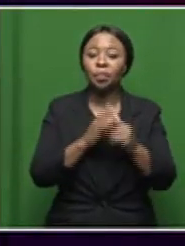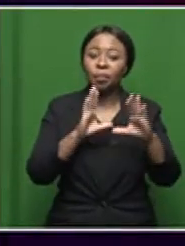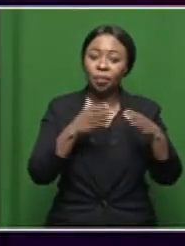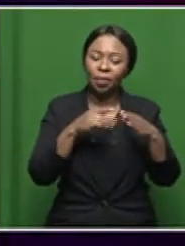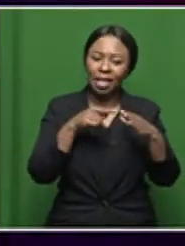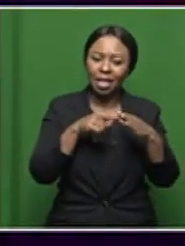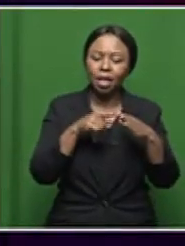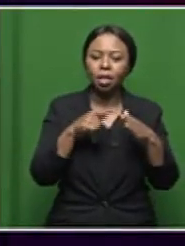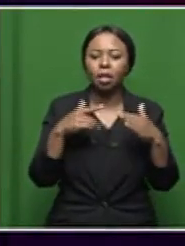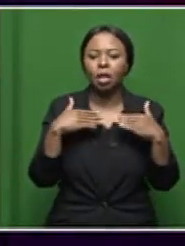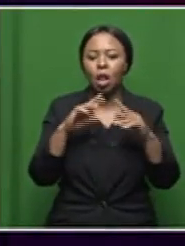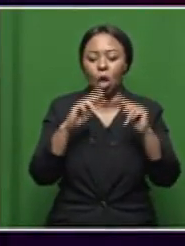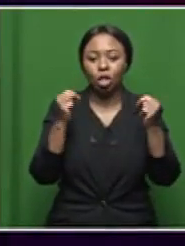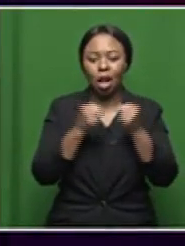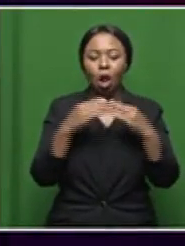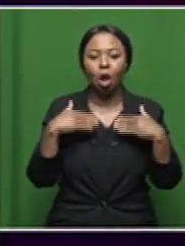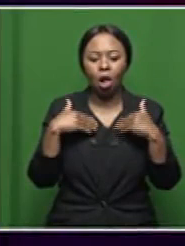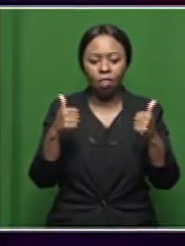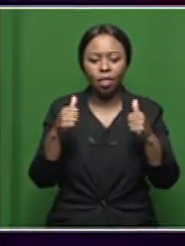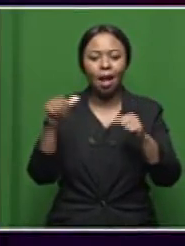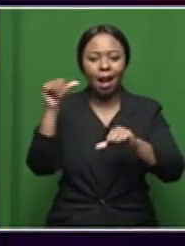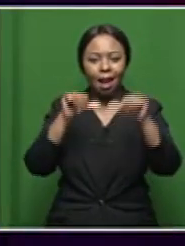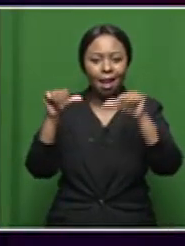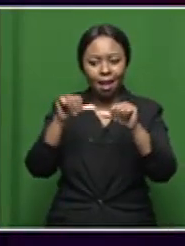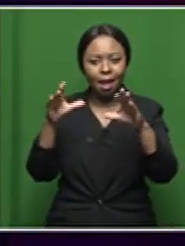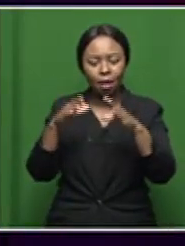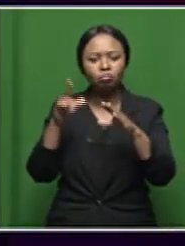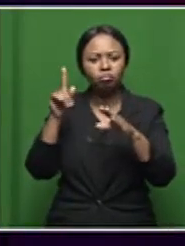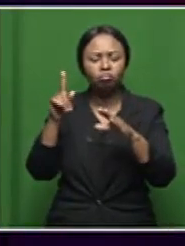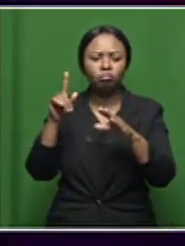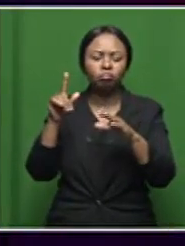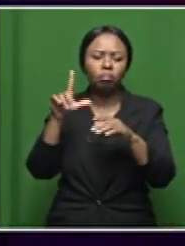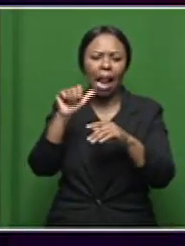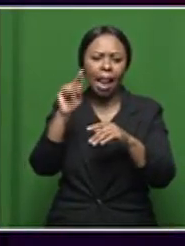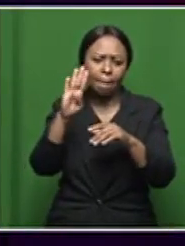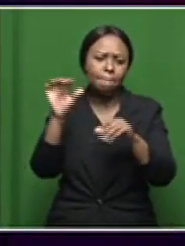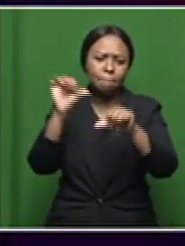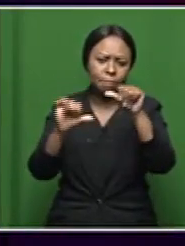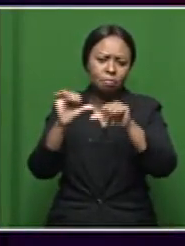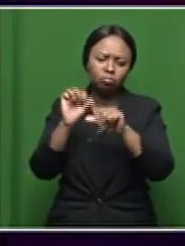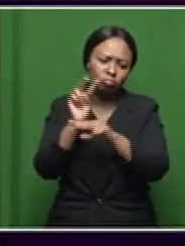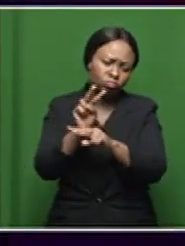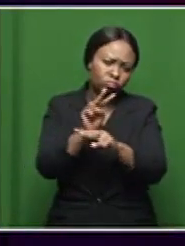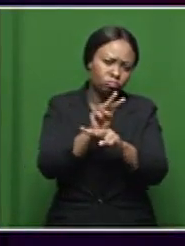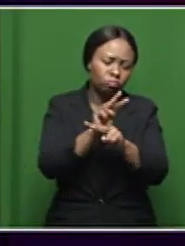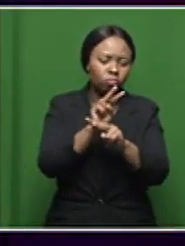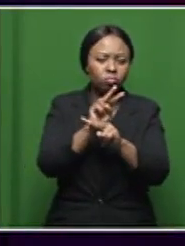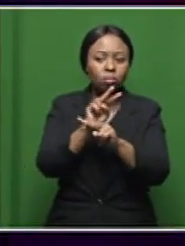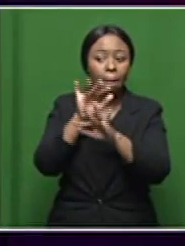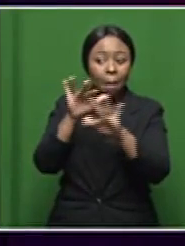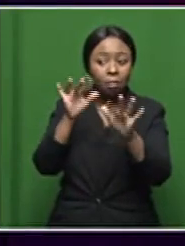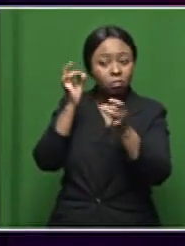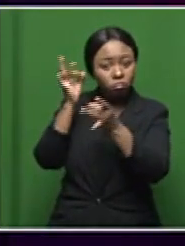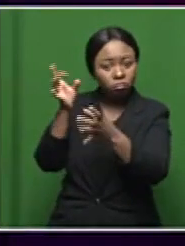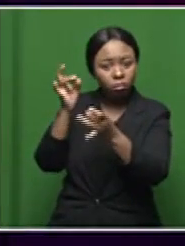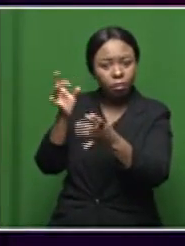the National Health Laboratory Services that continues to provide laboratory-based surveillance to inform the public